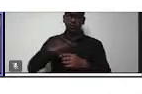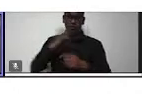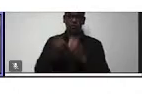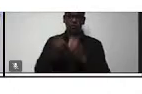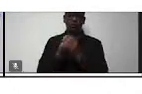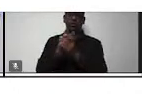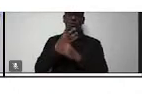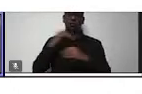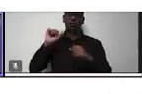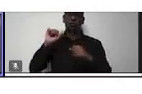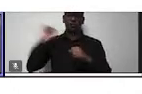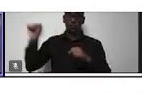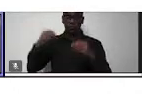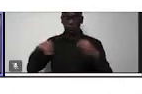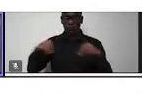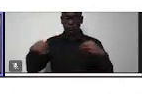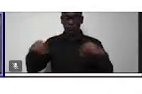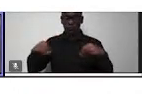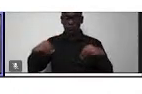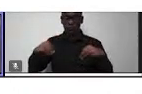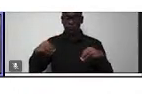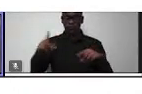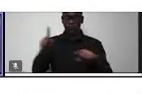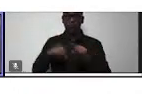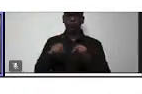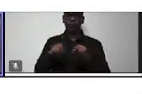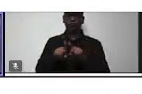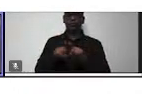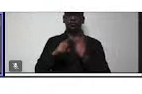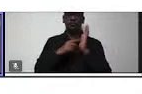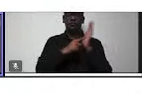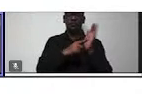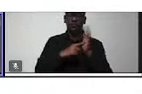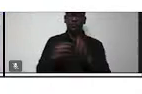business. And again, just showing that small businesses